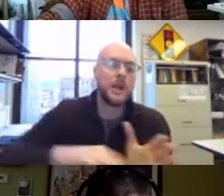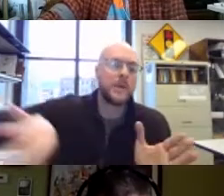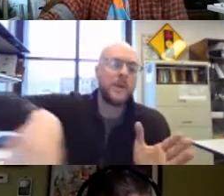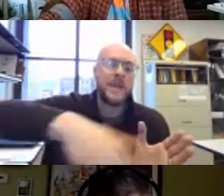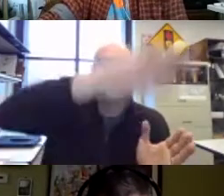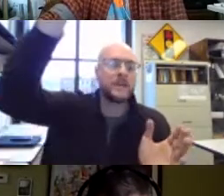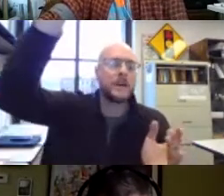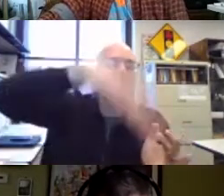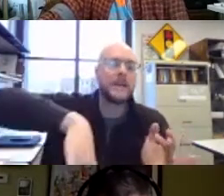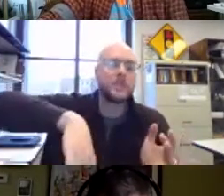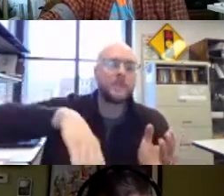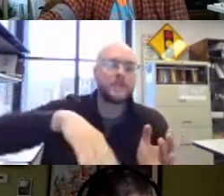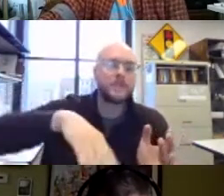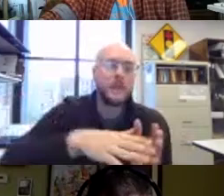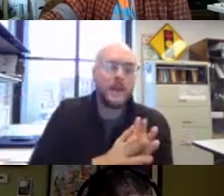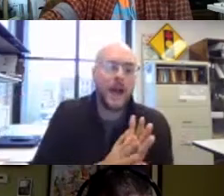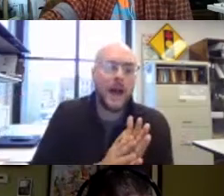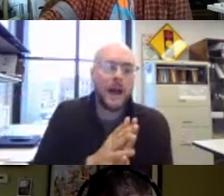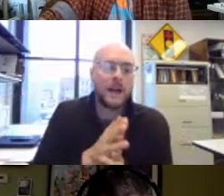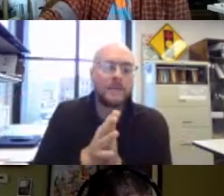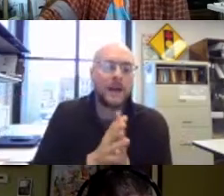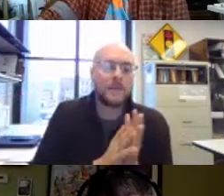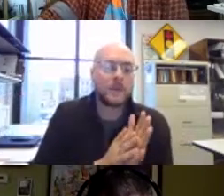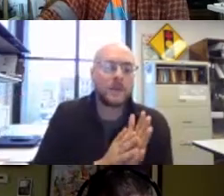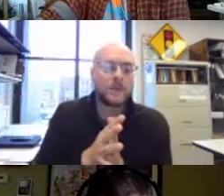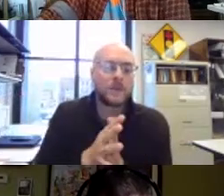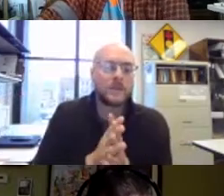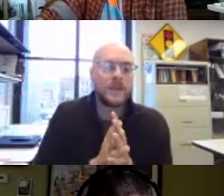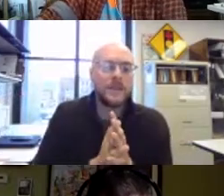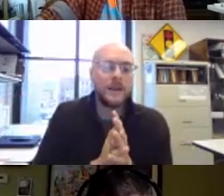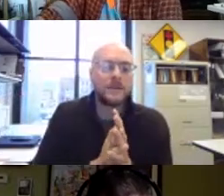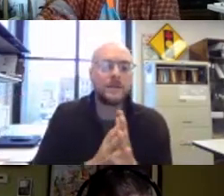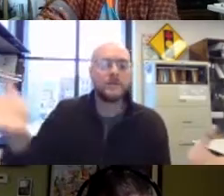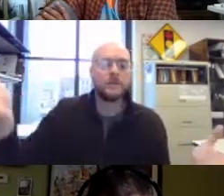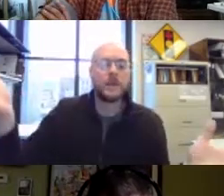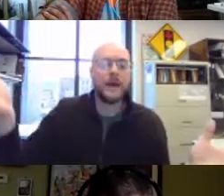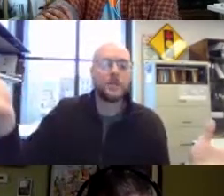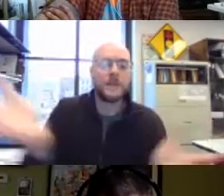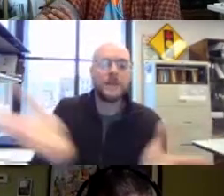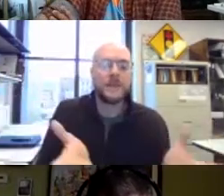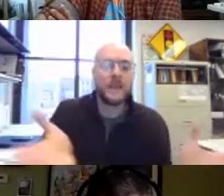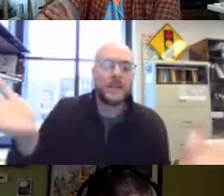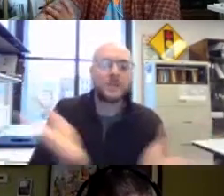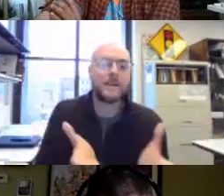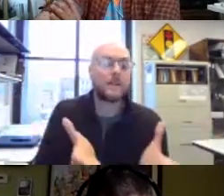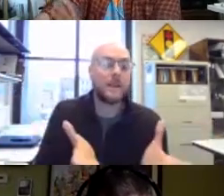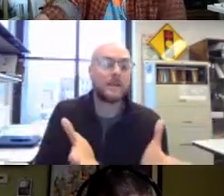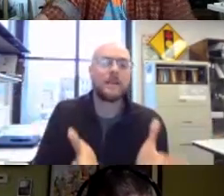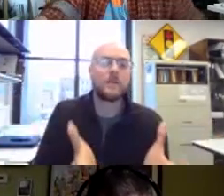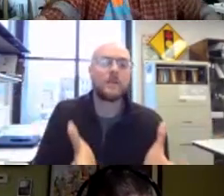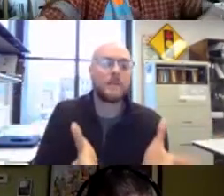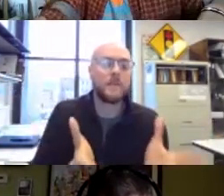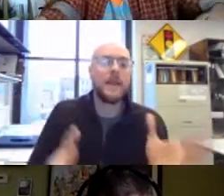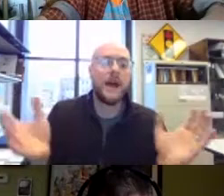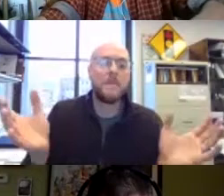to stripe a painted curb extension to the north of the screen there to shrink that intersection area a